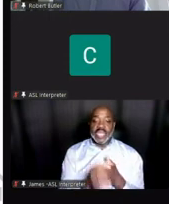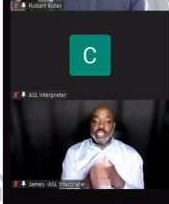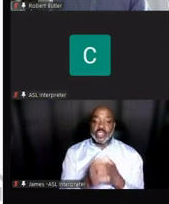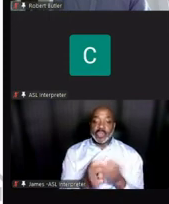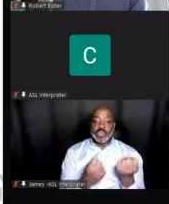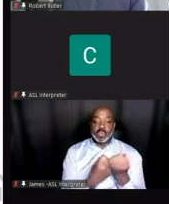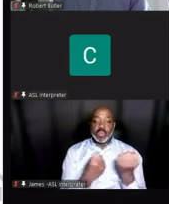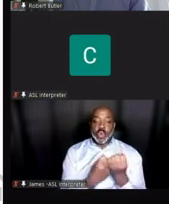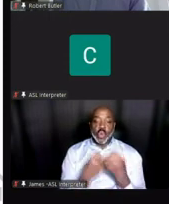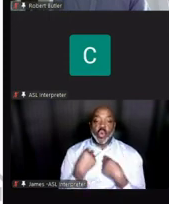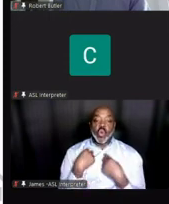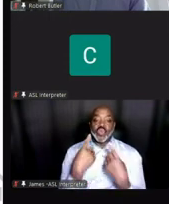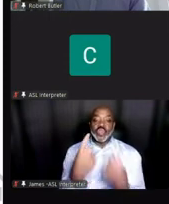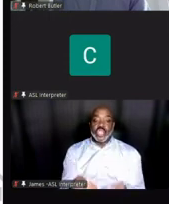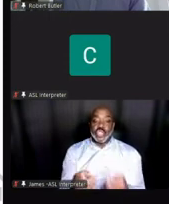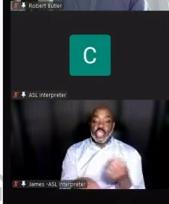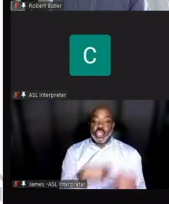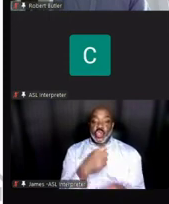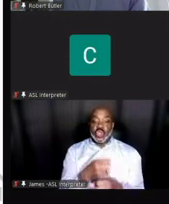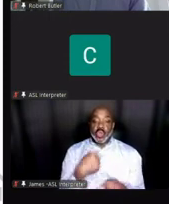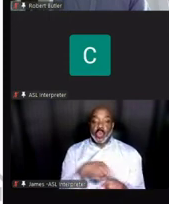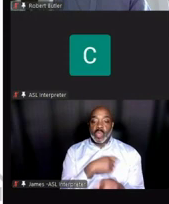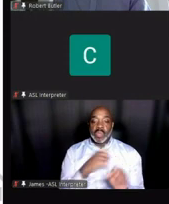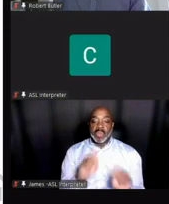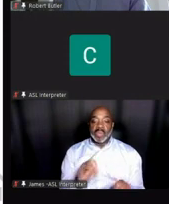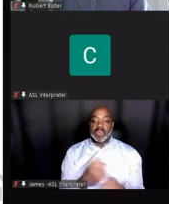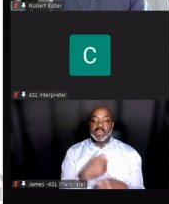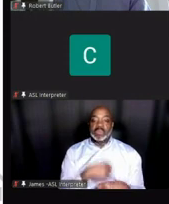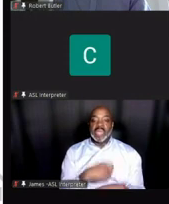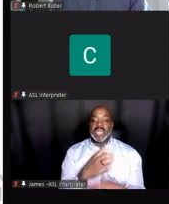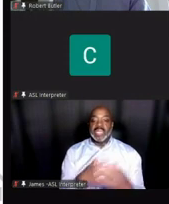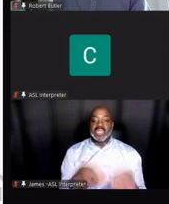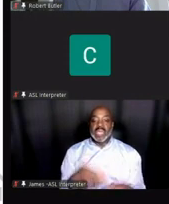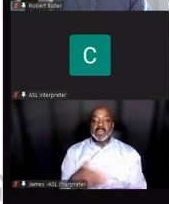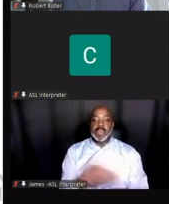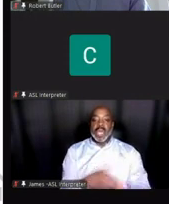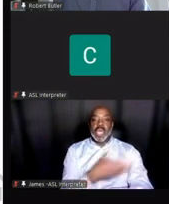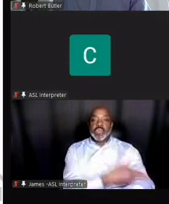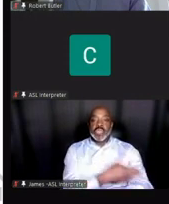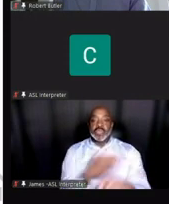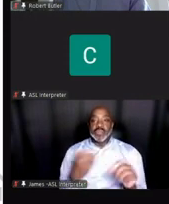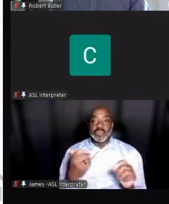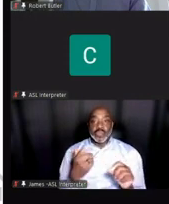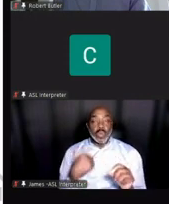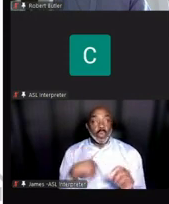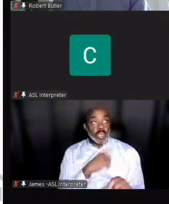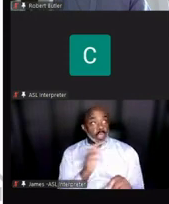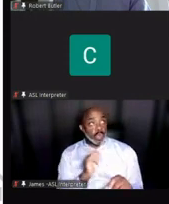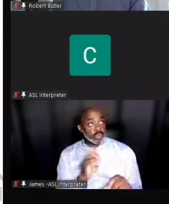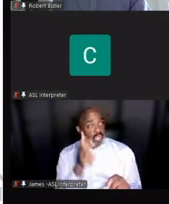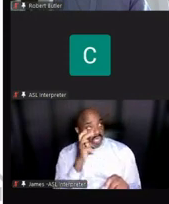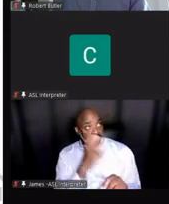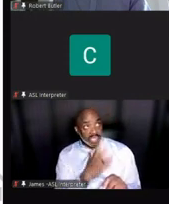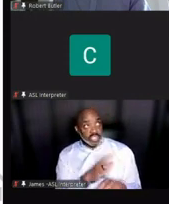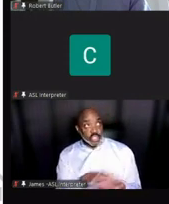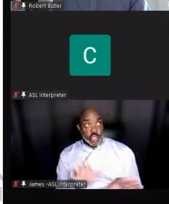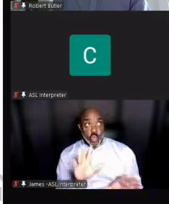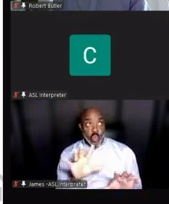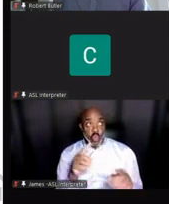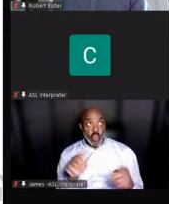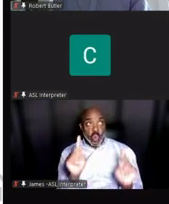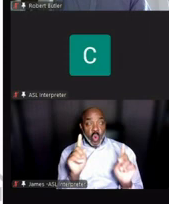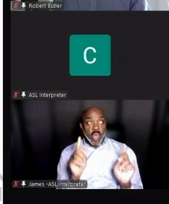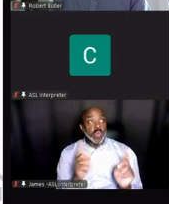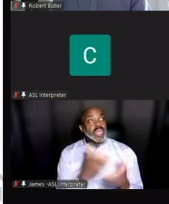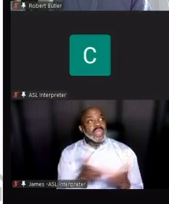over the years. We've been able to make some real progress. Yeah. We often hear about things that don't work, and when things are working really, really well, it's important for us